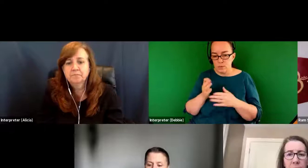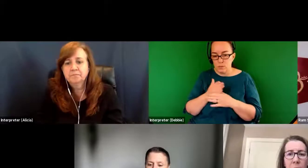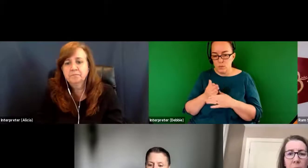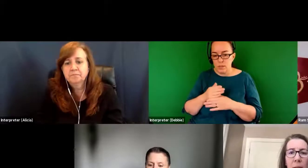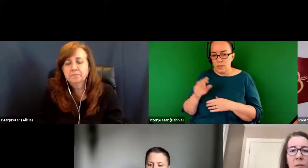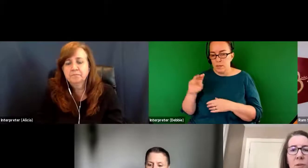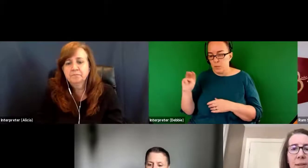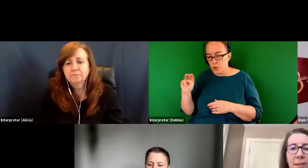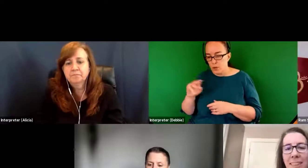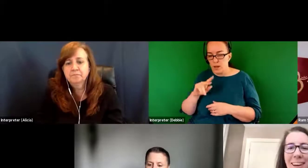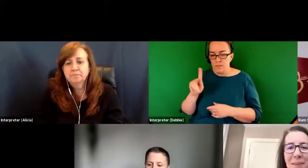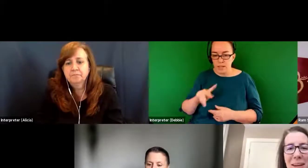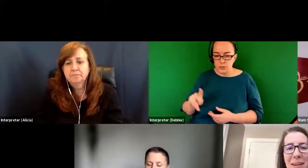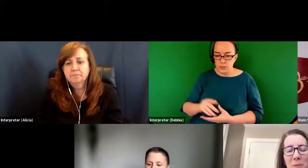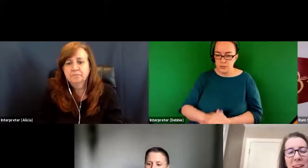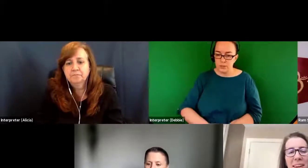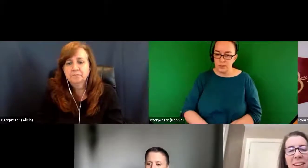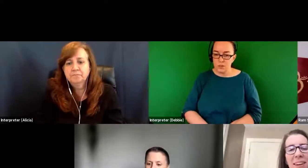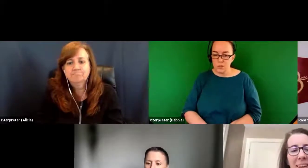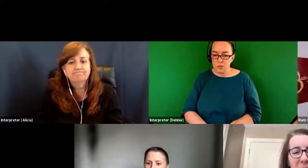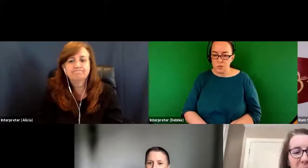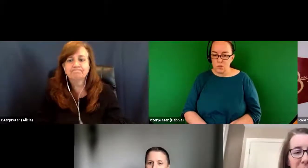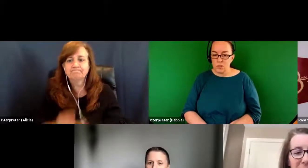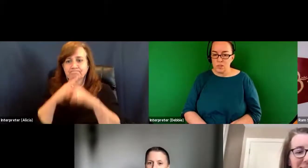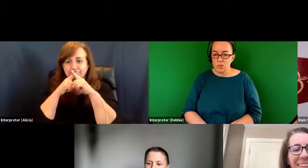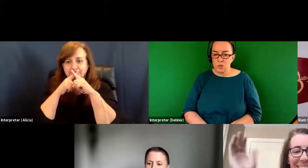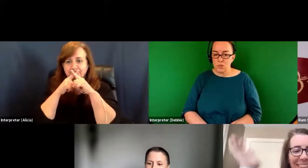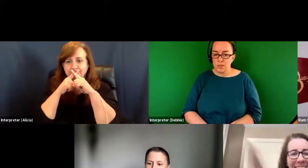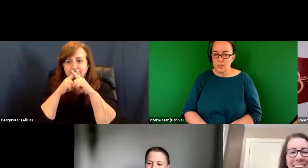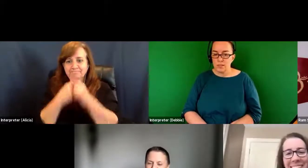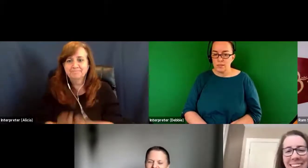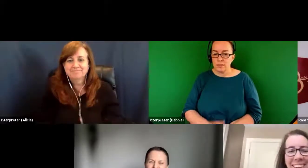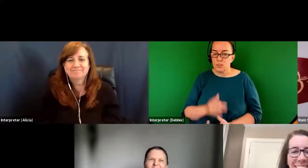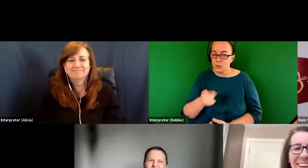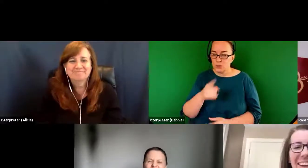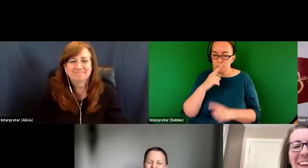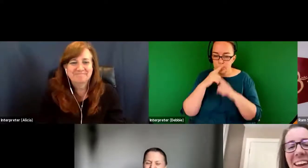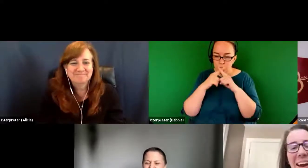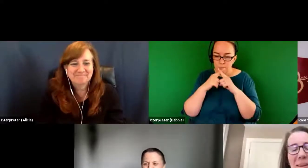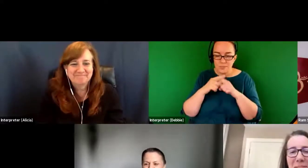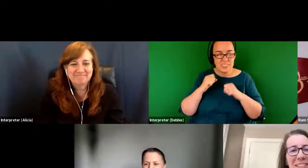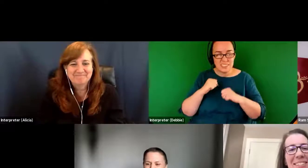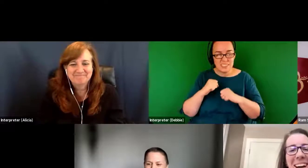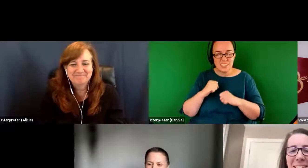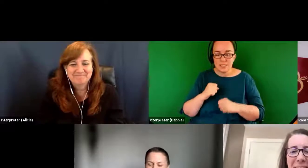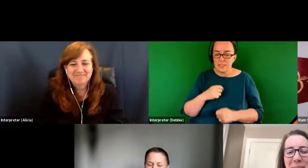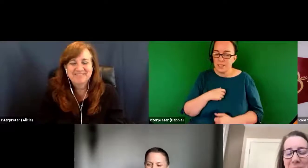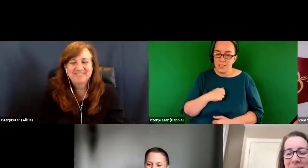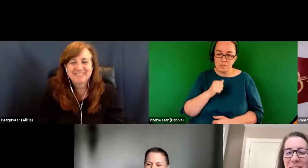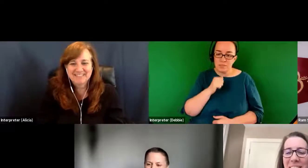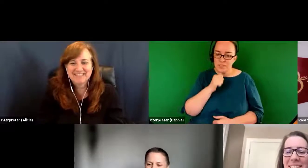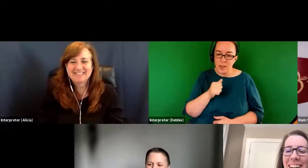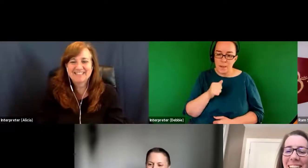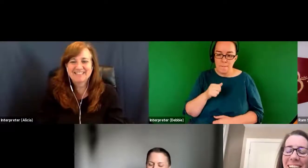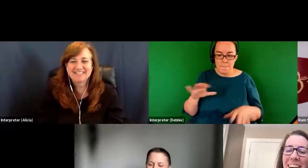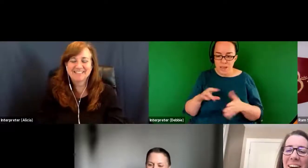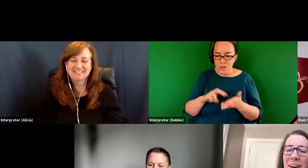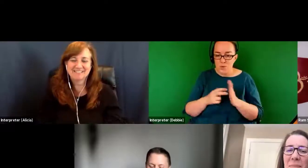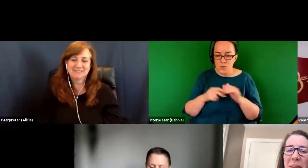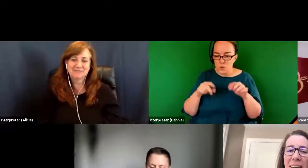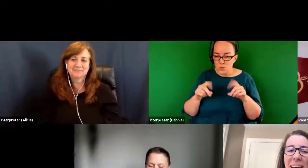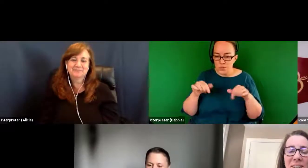Now you're on mute, Sarah. I'm just not meant to do this